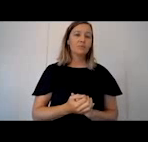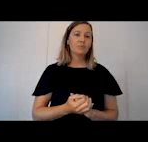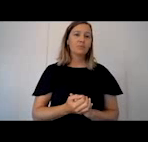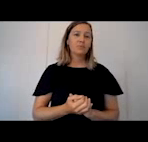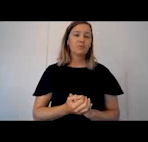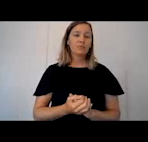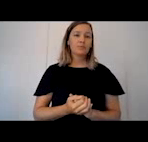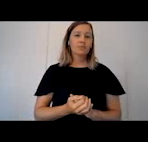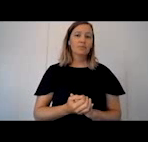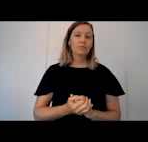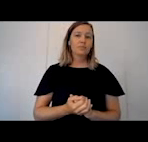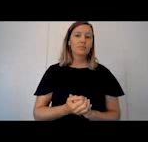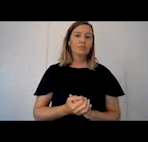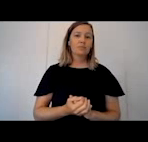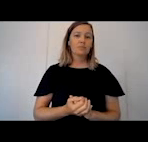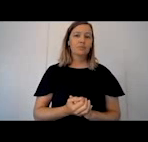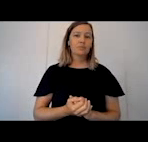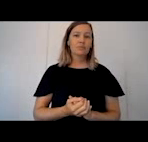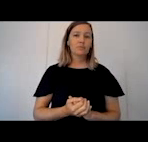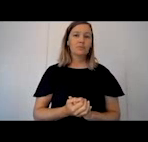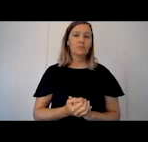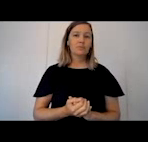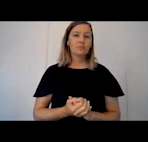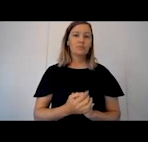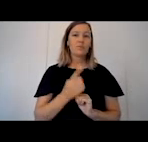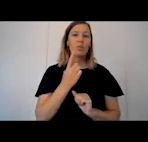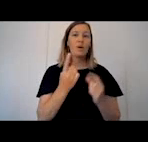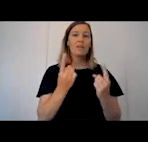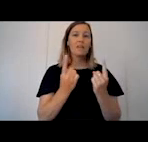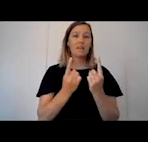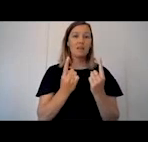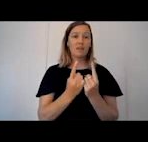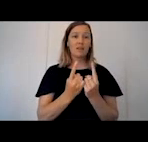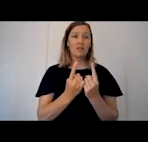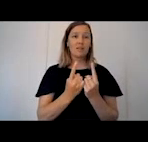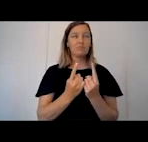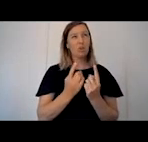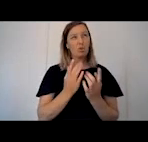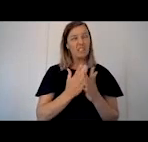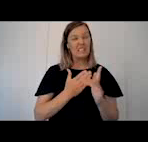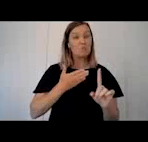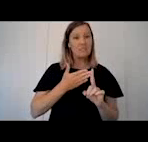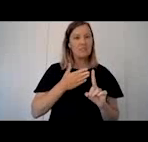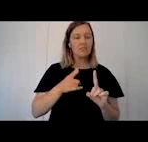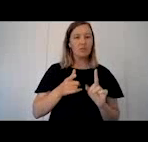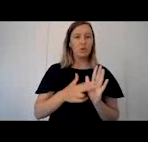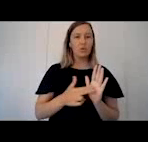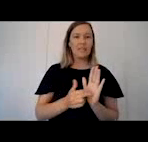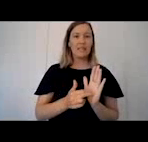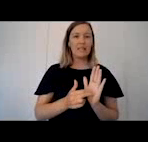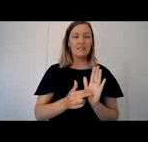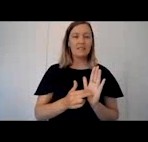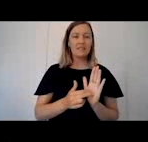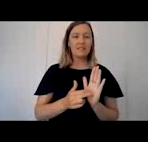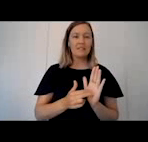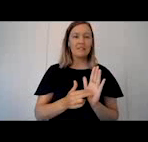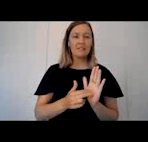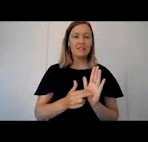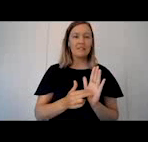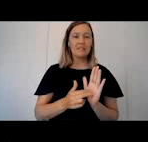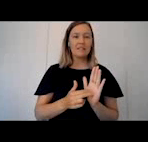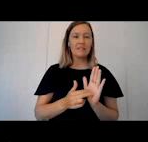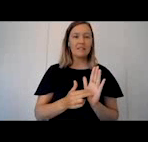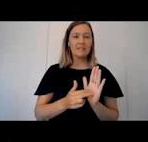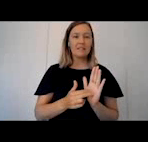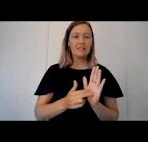one thing that really, it's kind of specific for New Zealand, there are a lot of silos,